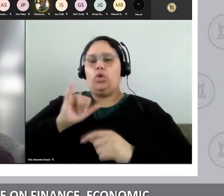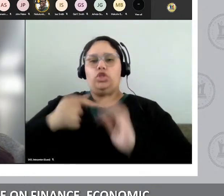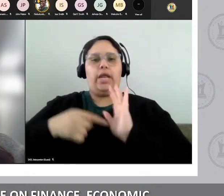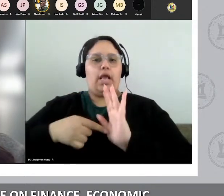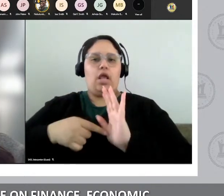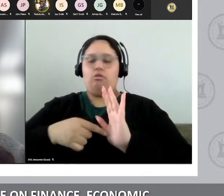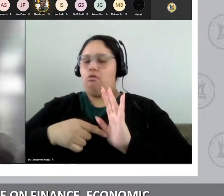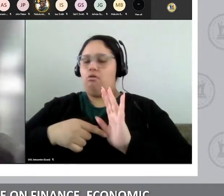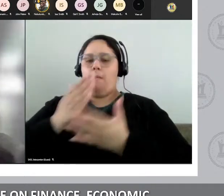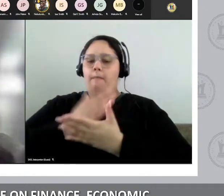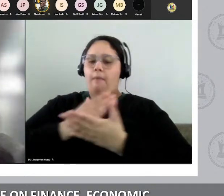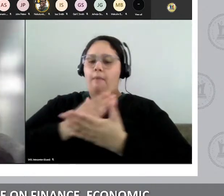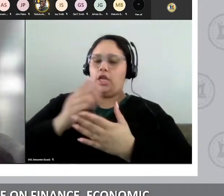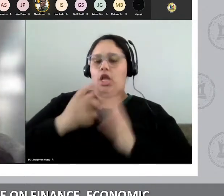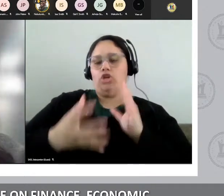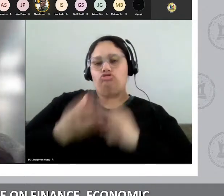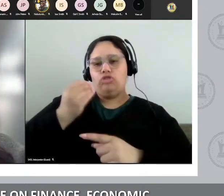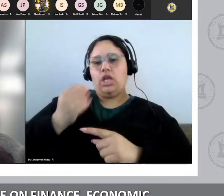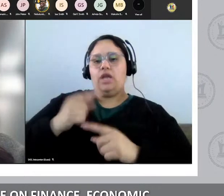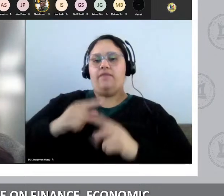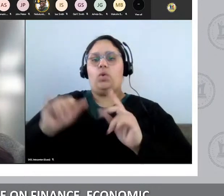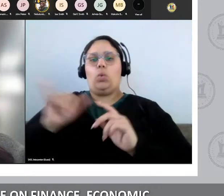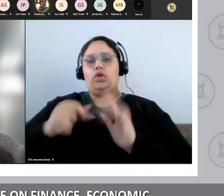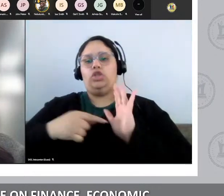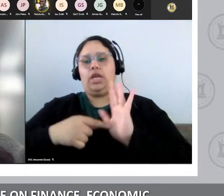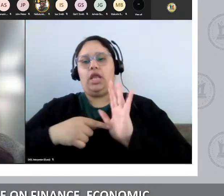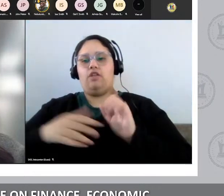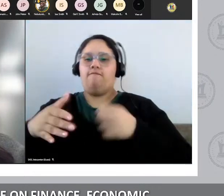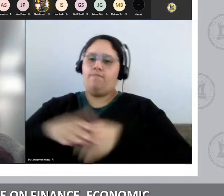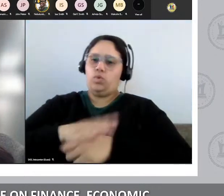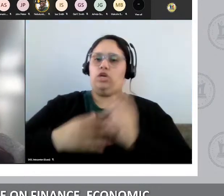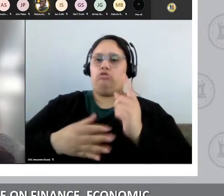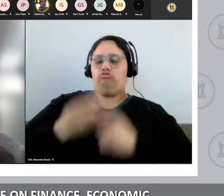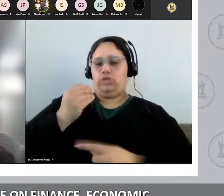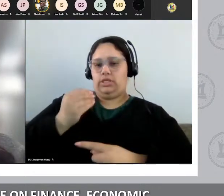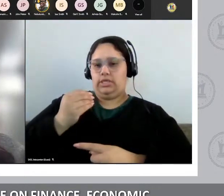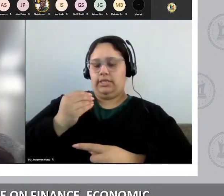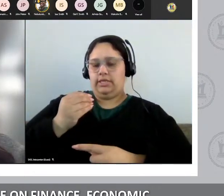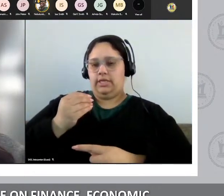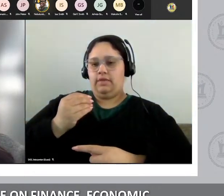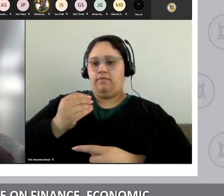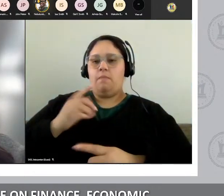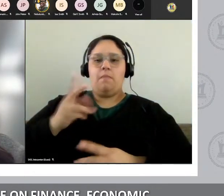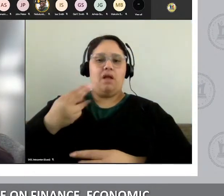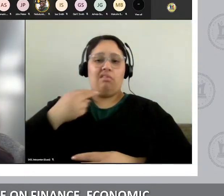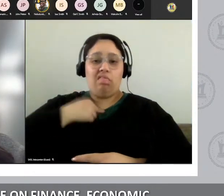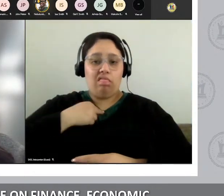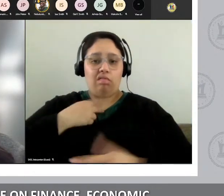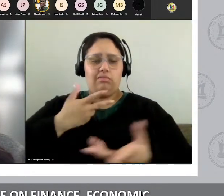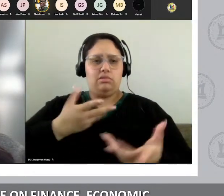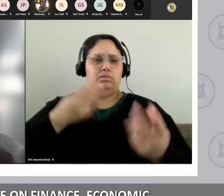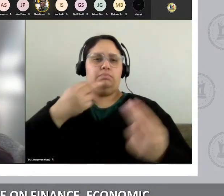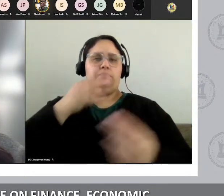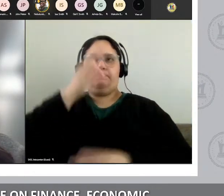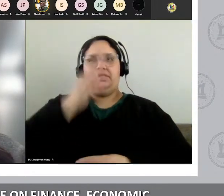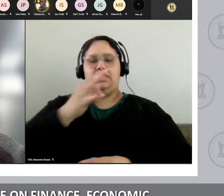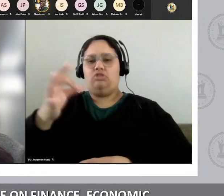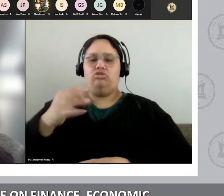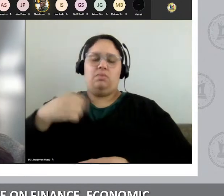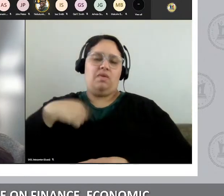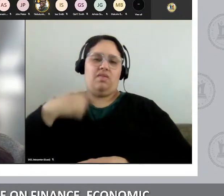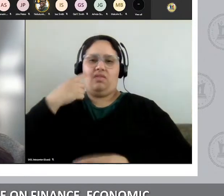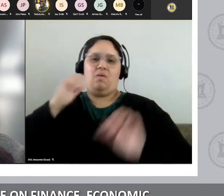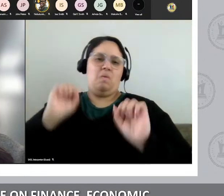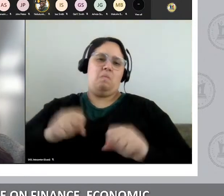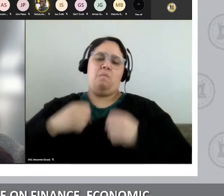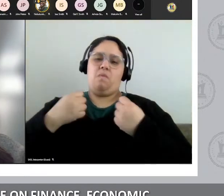were partly achieved, which indicators were fully achieved. And unfortunately, with these percentages, I find it